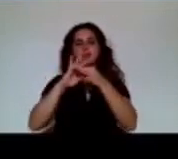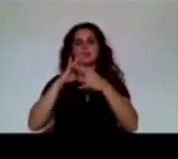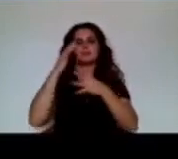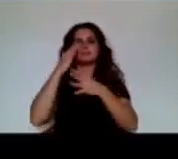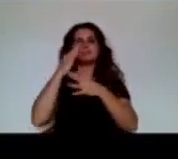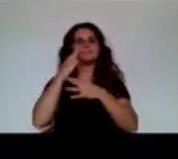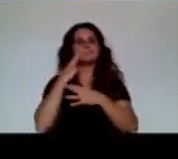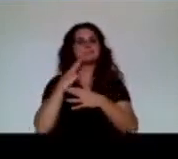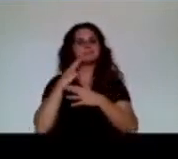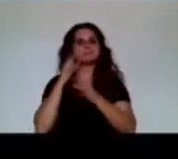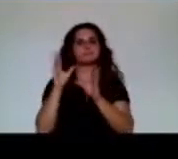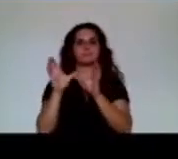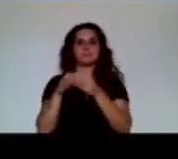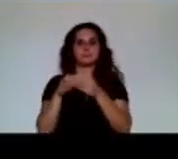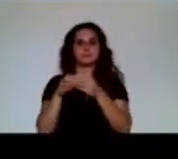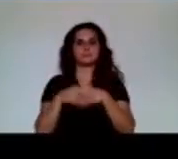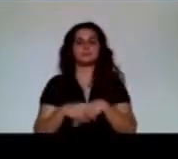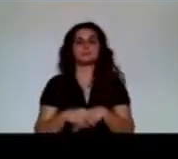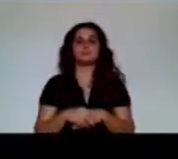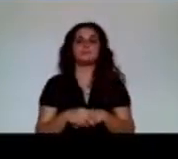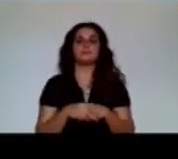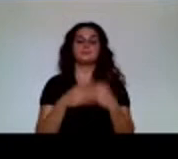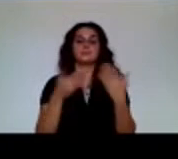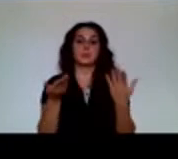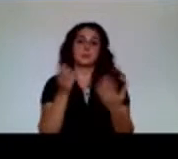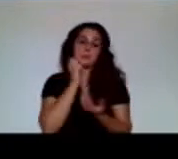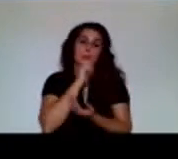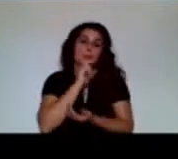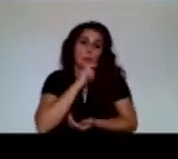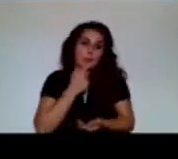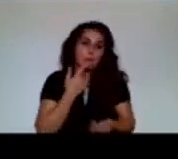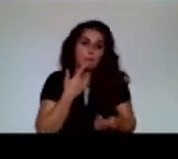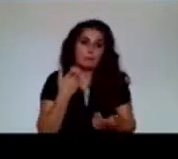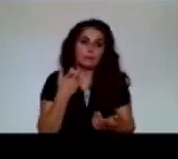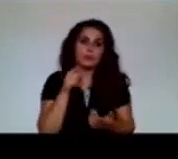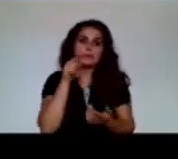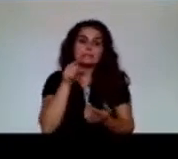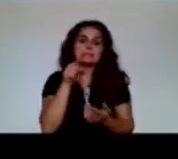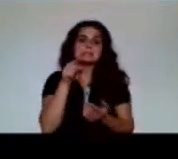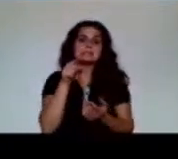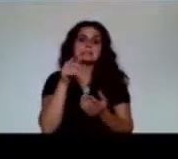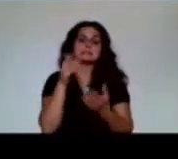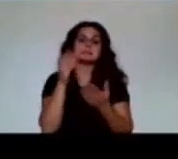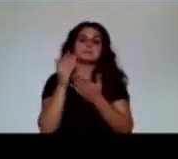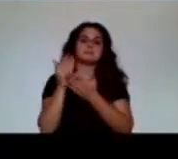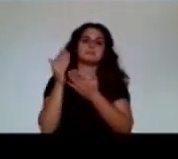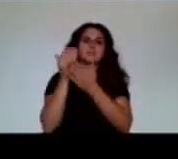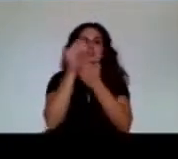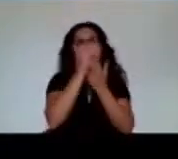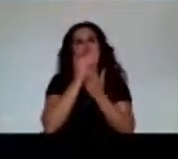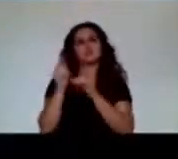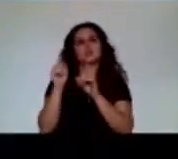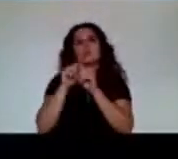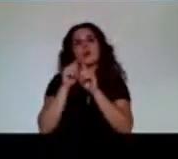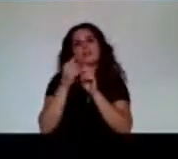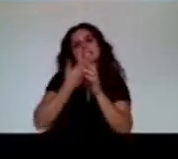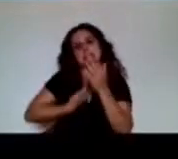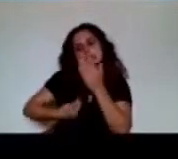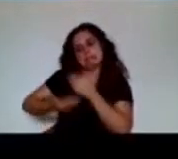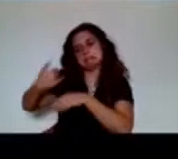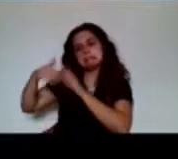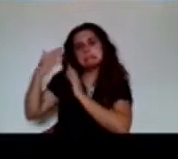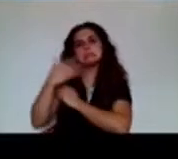groups. So you might ask, this result is a little bit dated, so